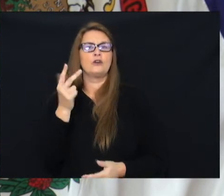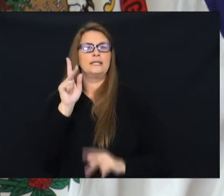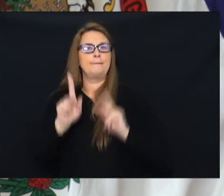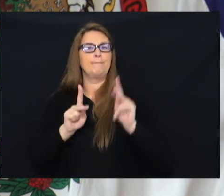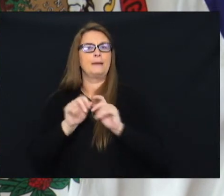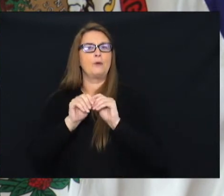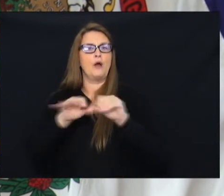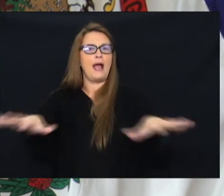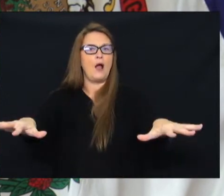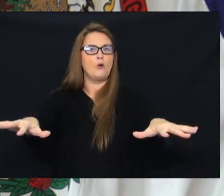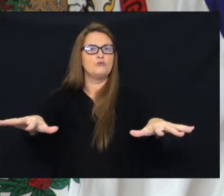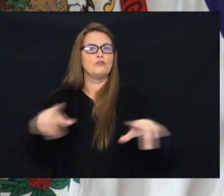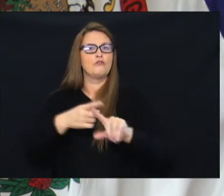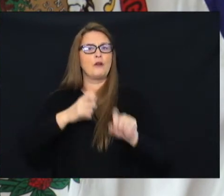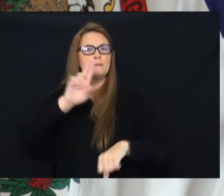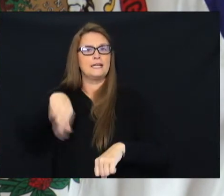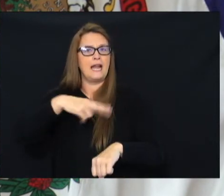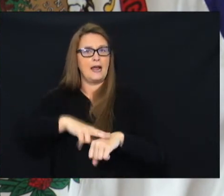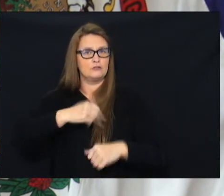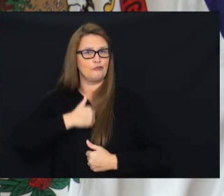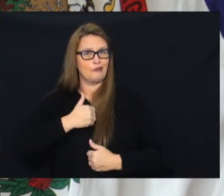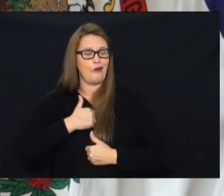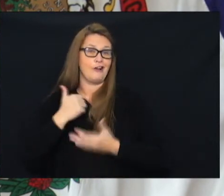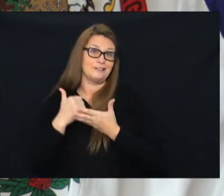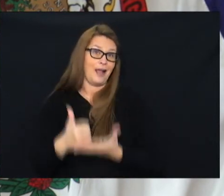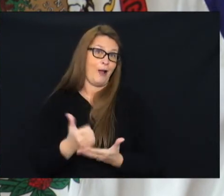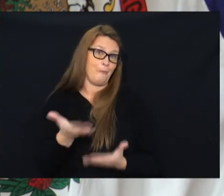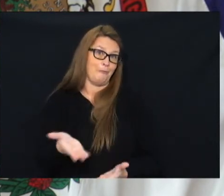now deployed right now. So,